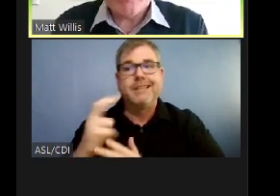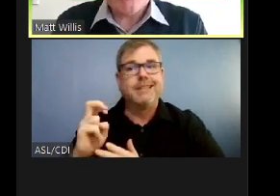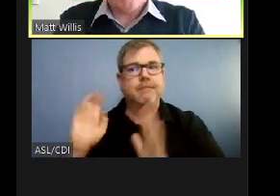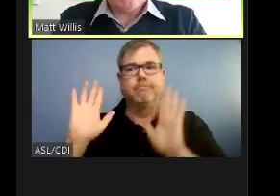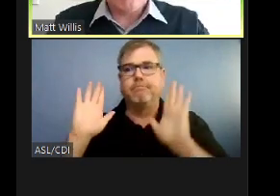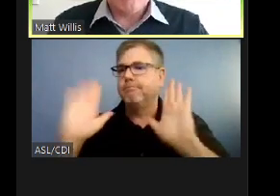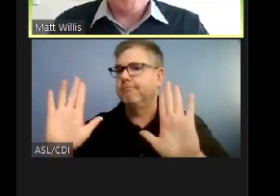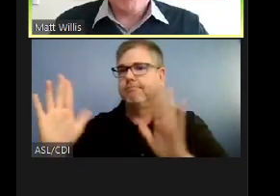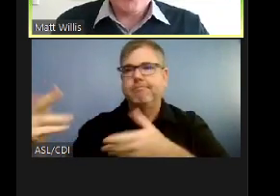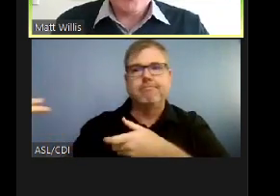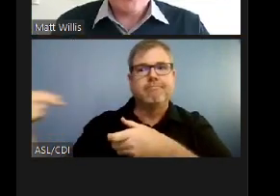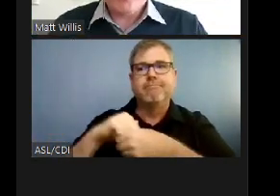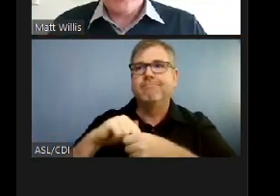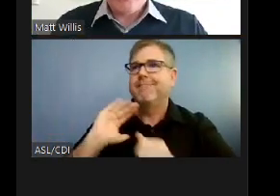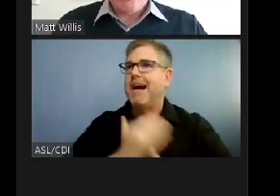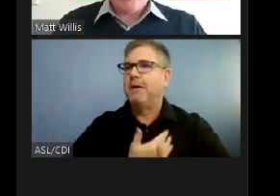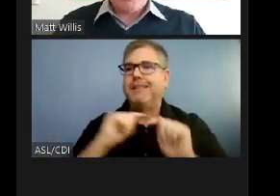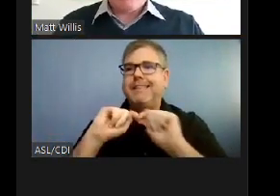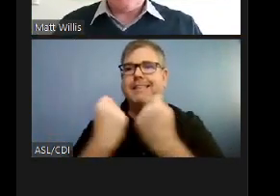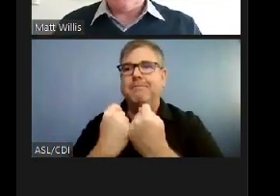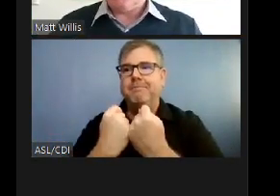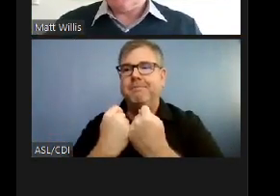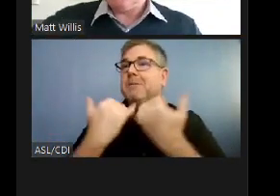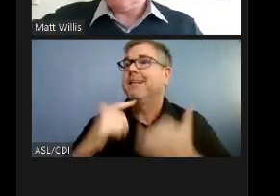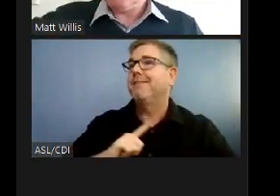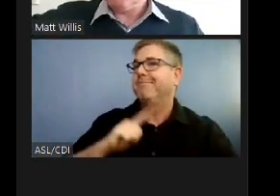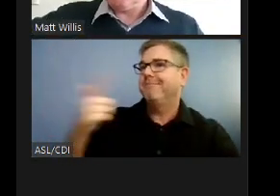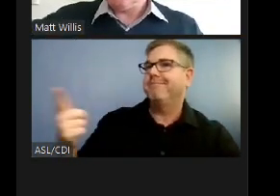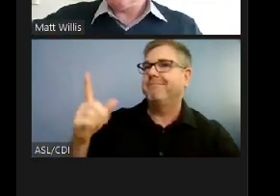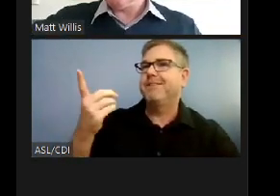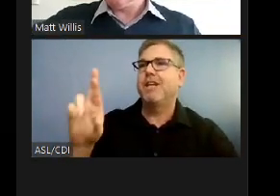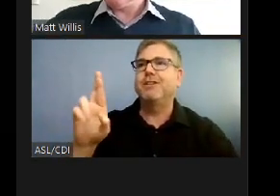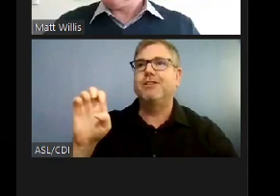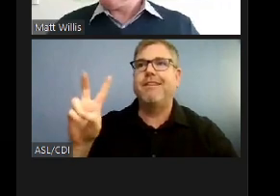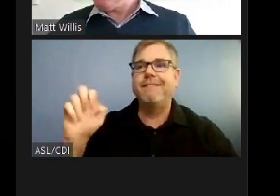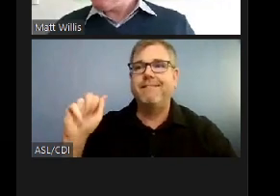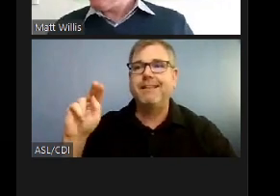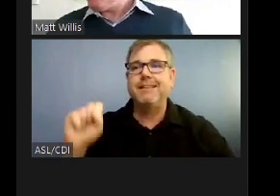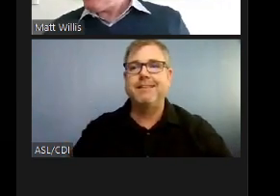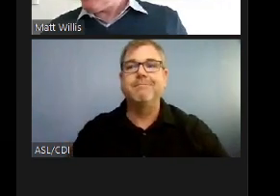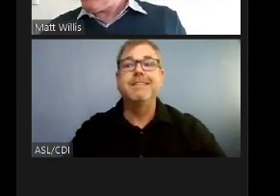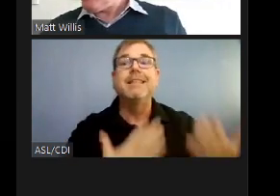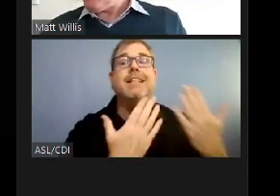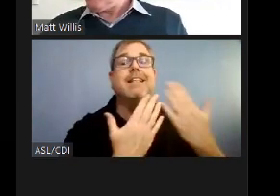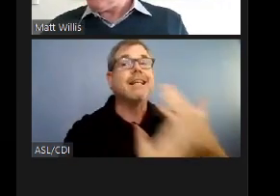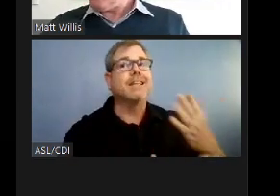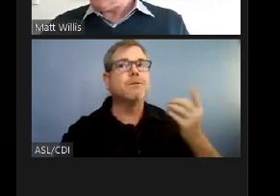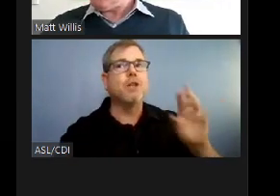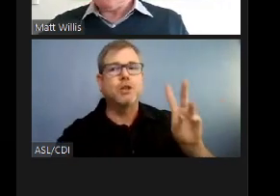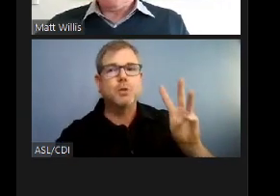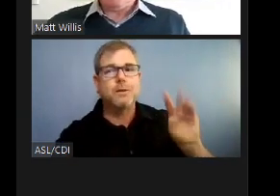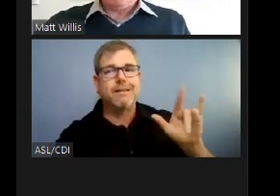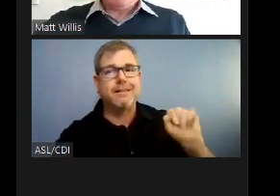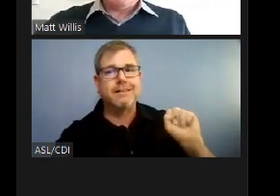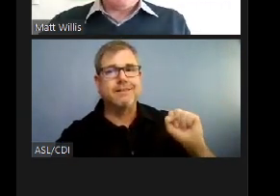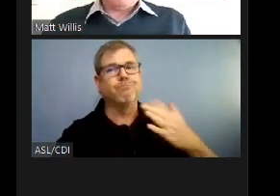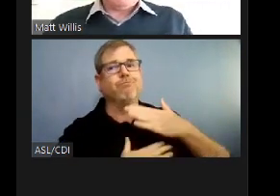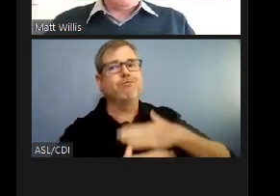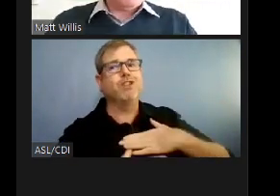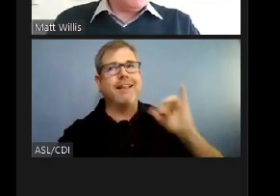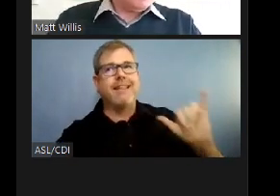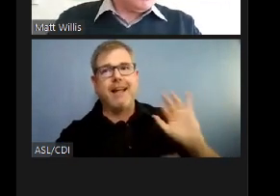Thank you. Thanks, Dr. Willis. Appreciate that background. So we've got a lot of ground to